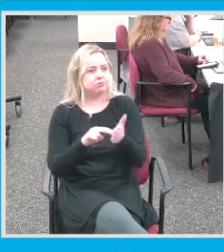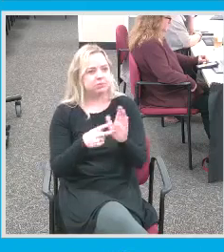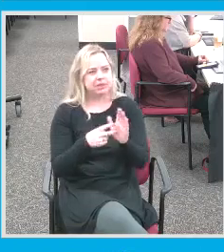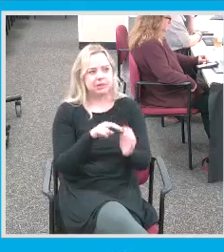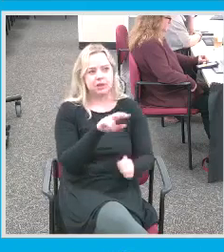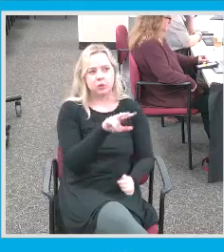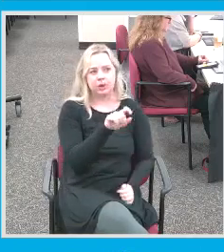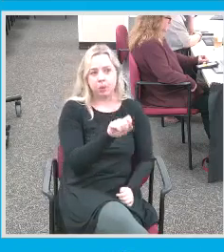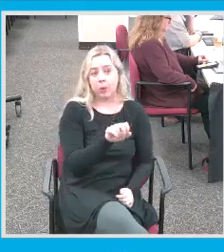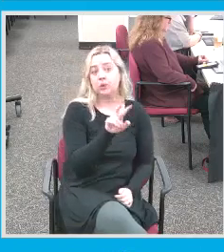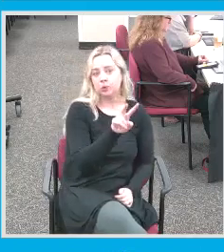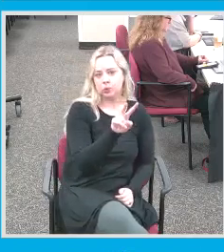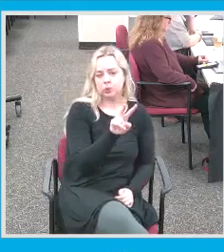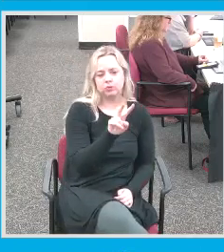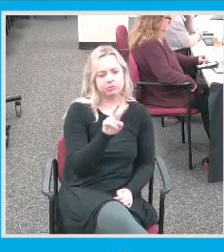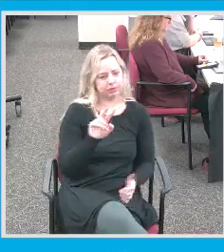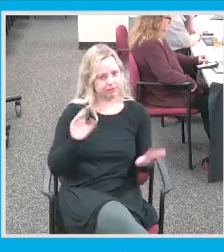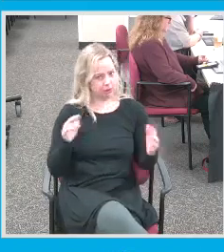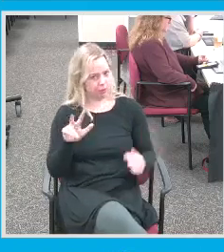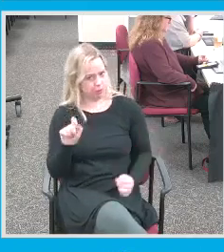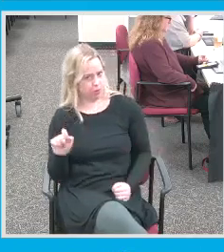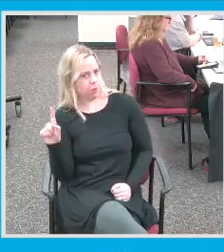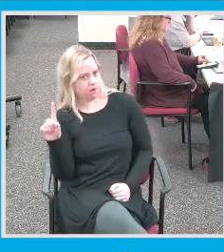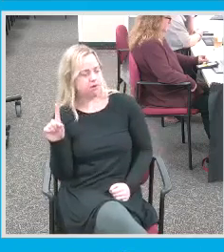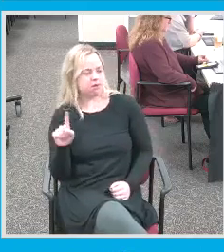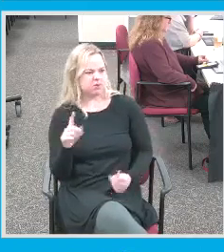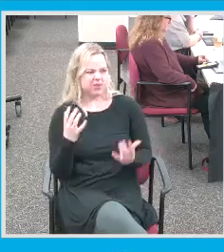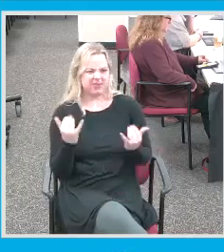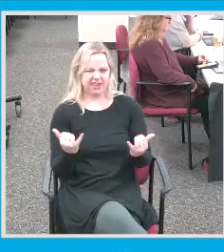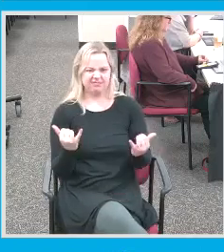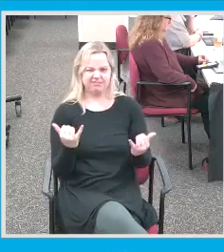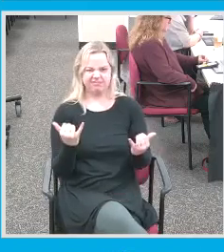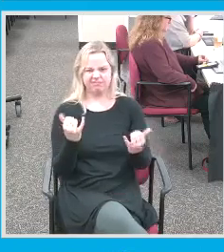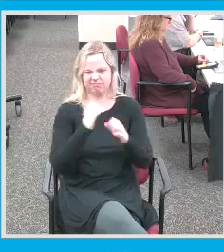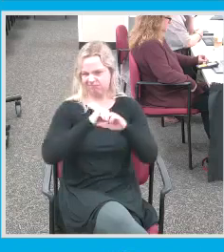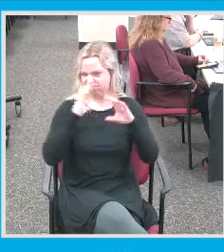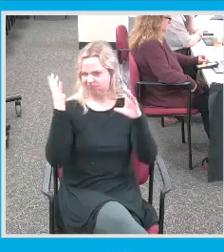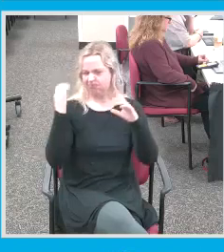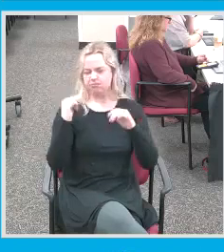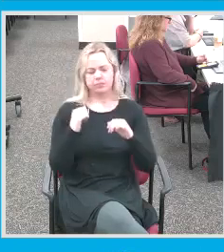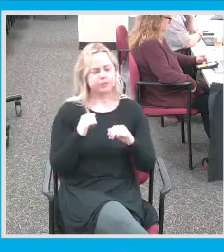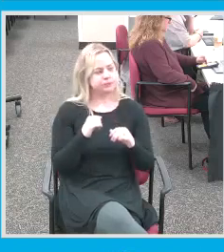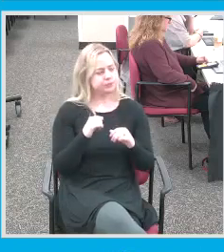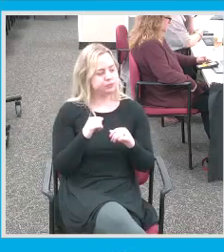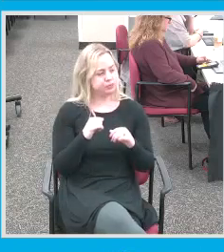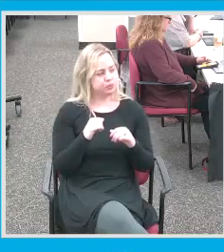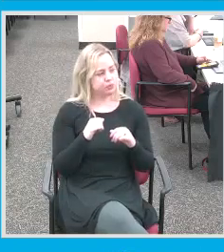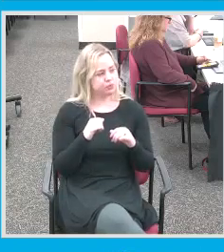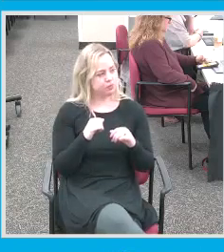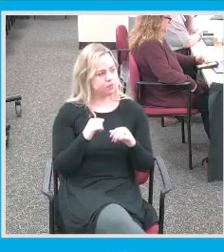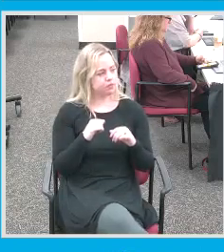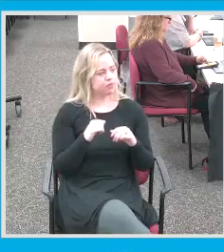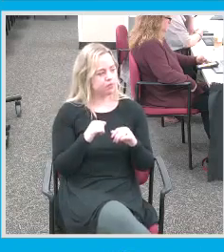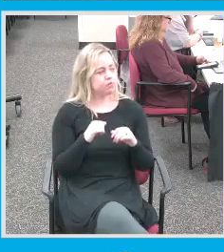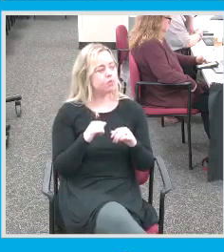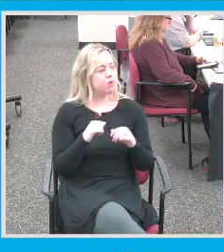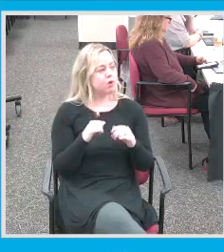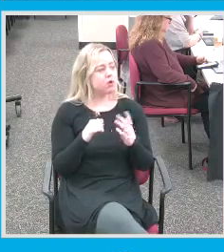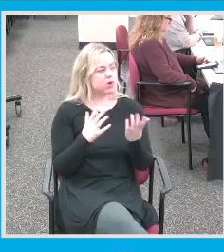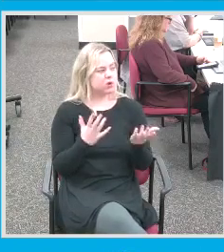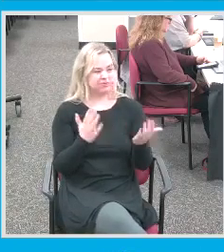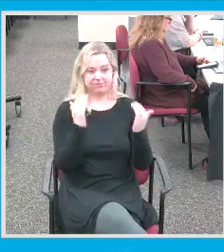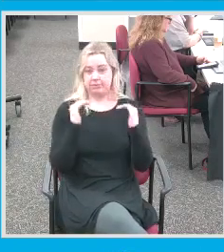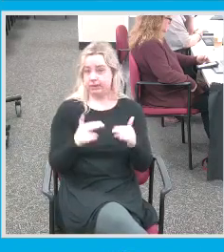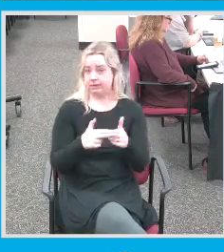the 3.1. So that's where we are related to the count and rate. And then if we'll go to the